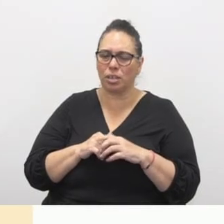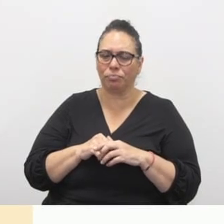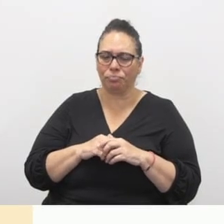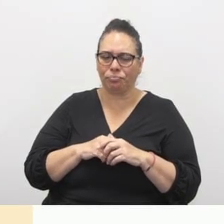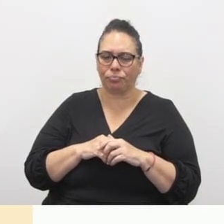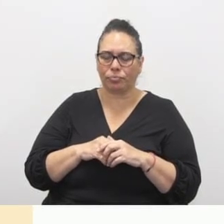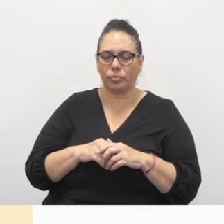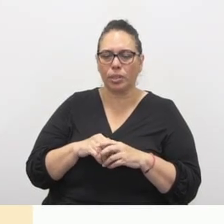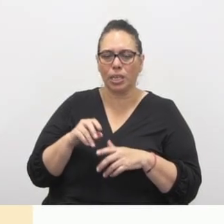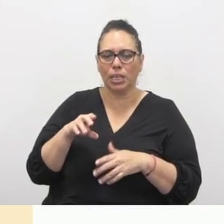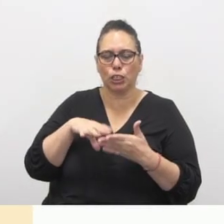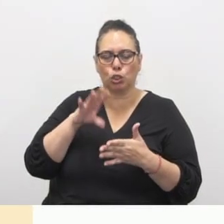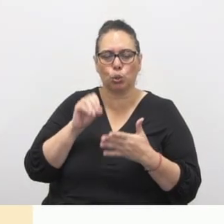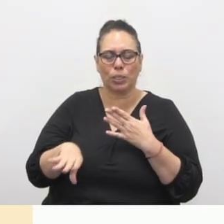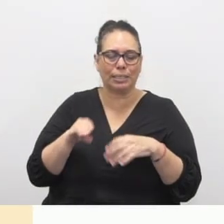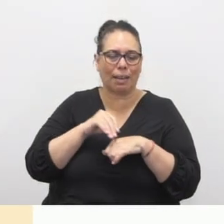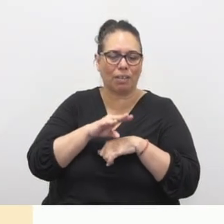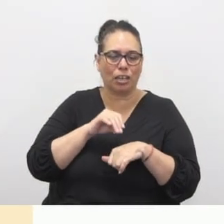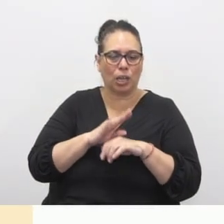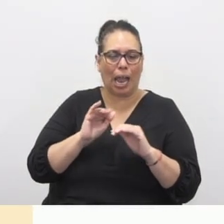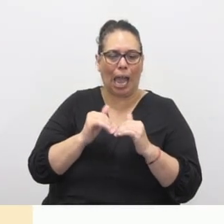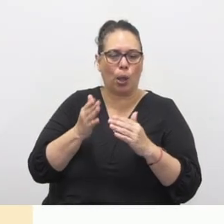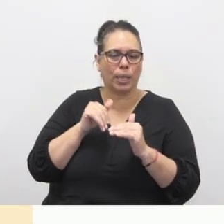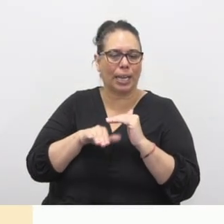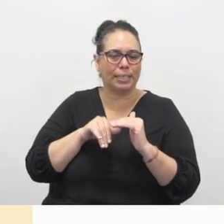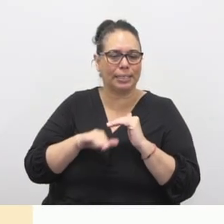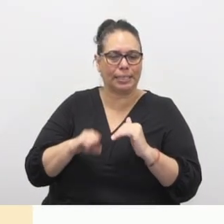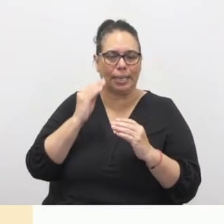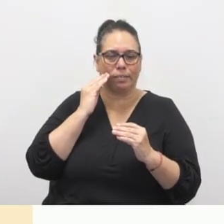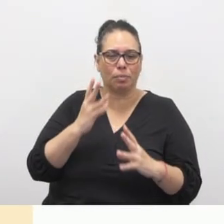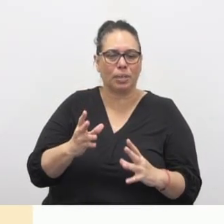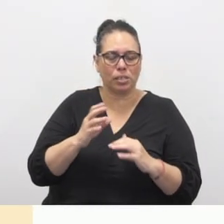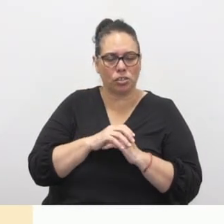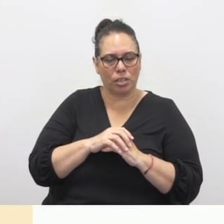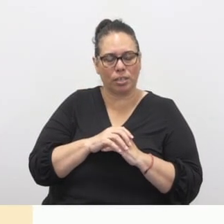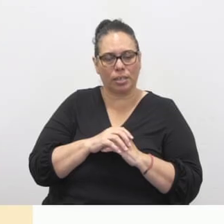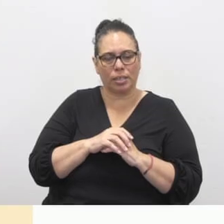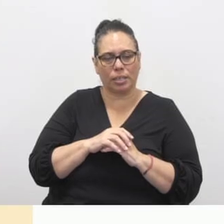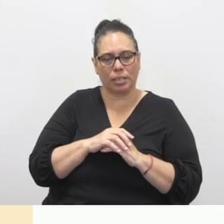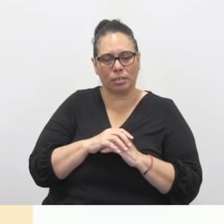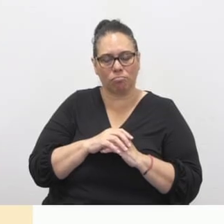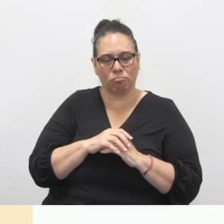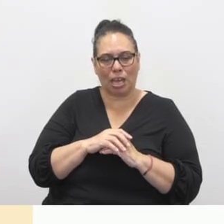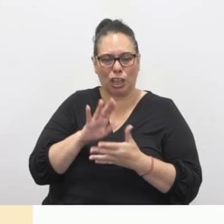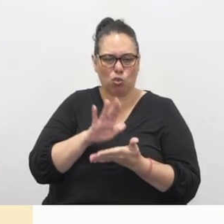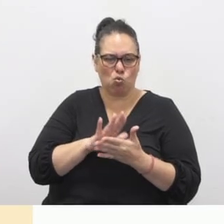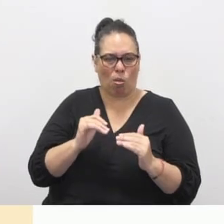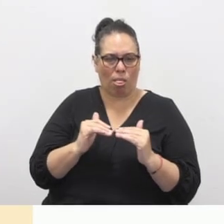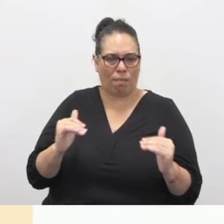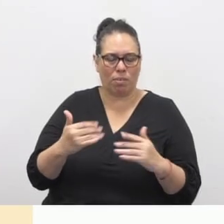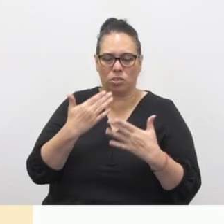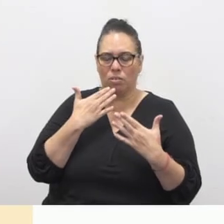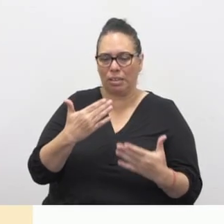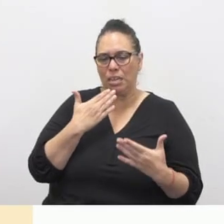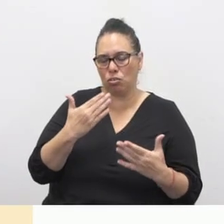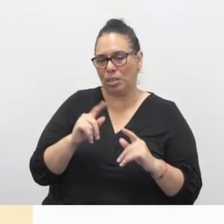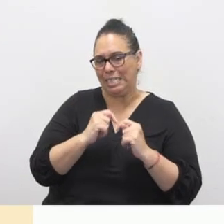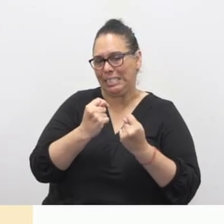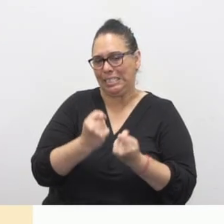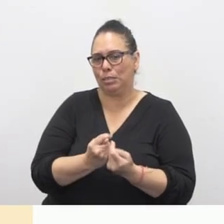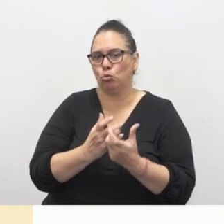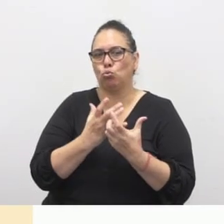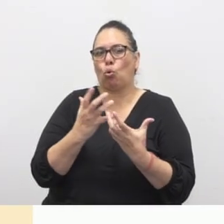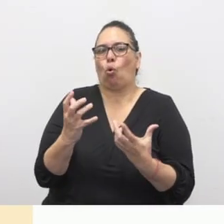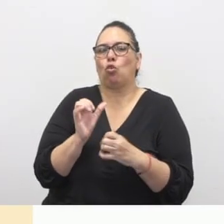high school student advisory about, how they might access this information, drilling down to the school level. So thank you to the team that put so much